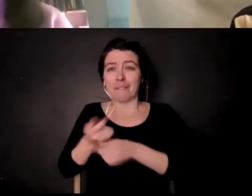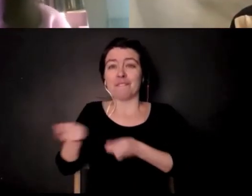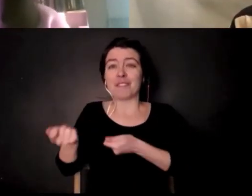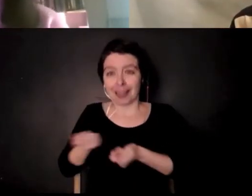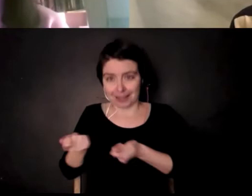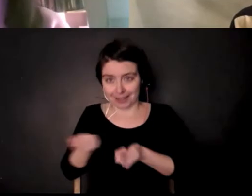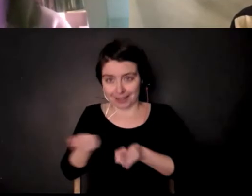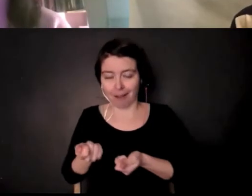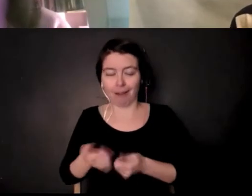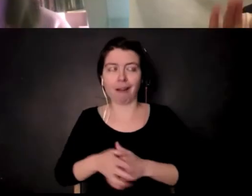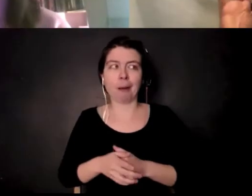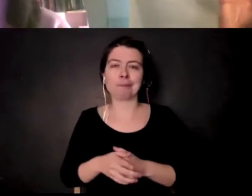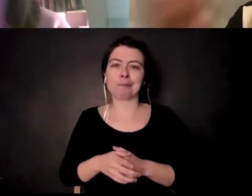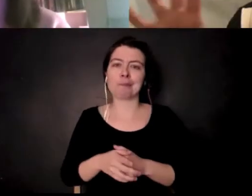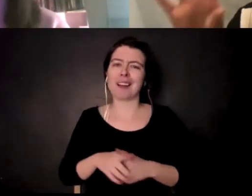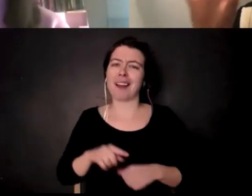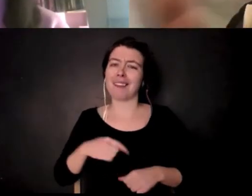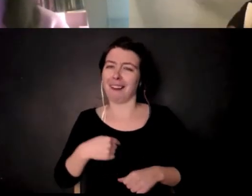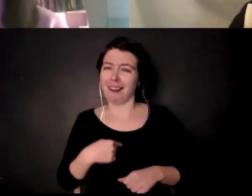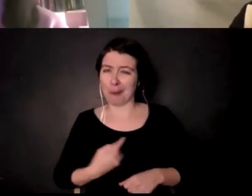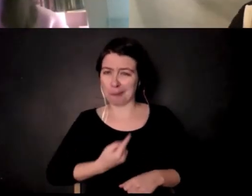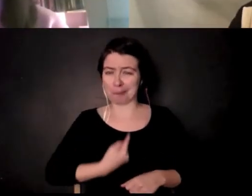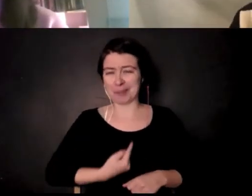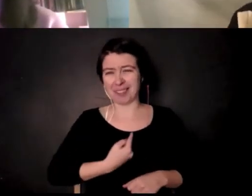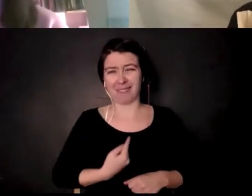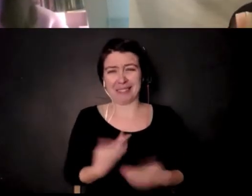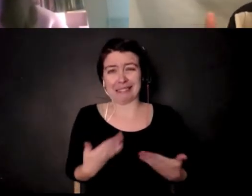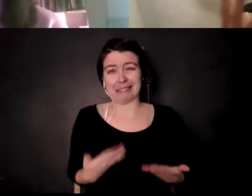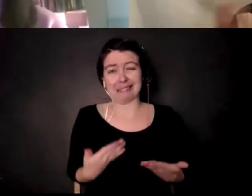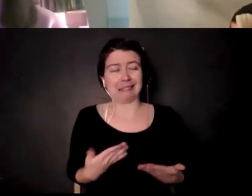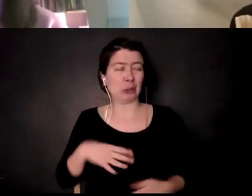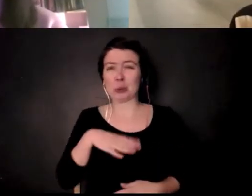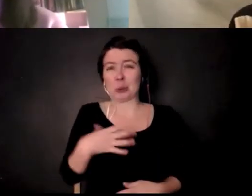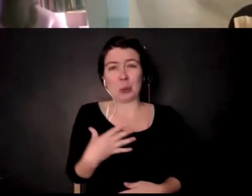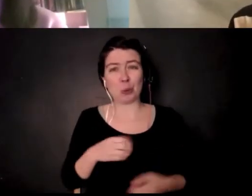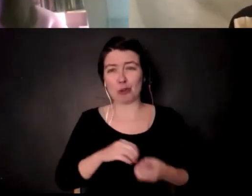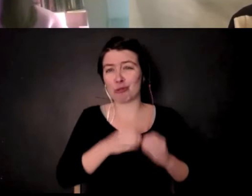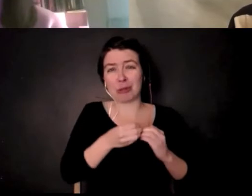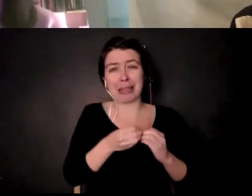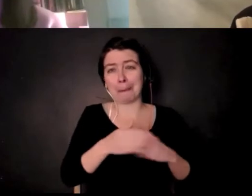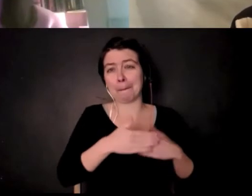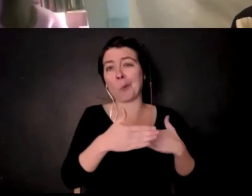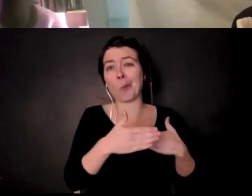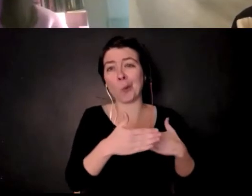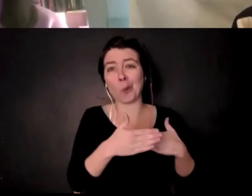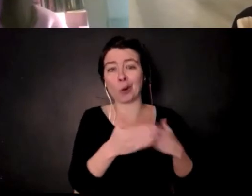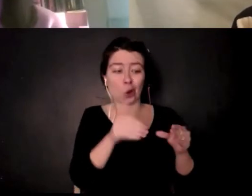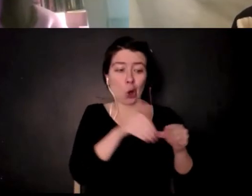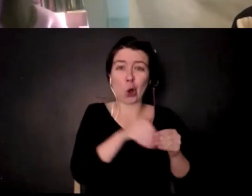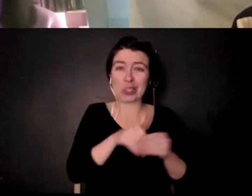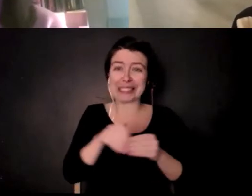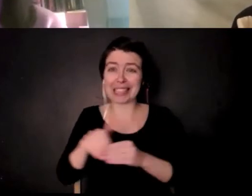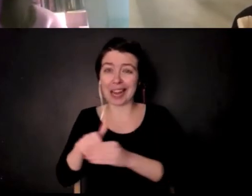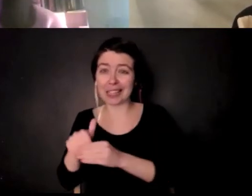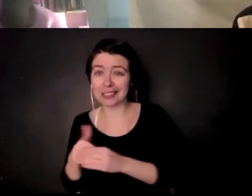create content or just produce and throw things out there, because we're so bombarded by information right